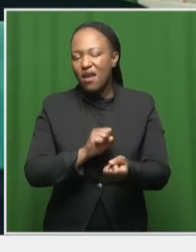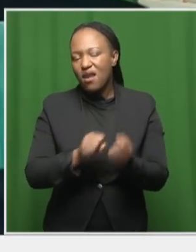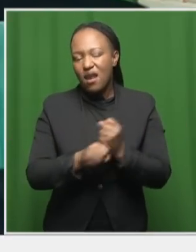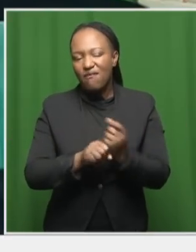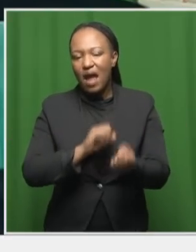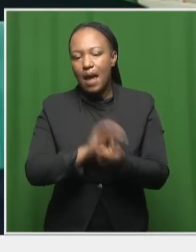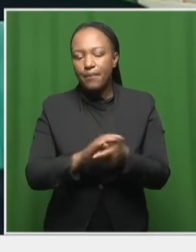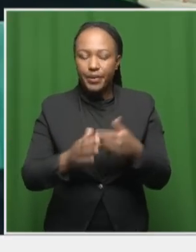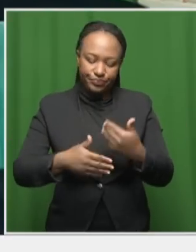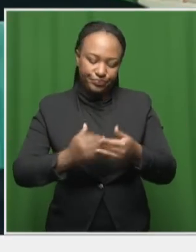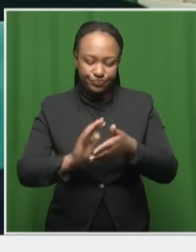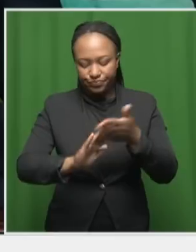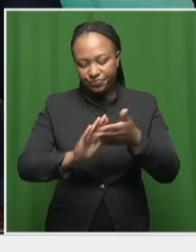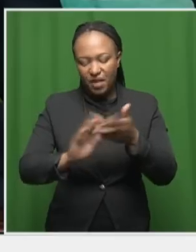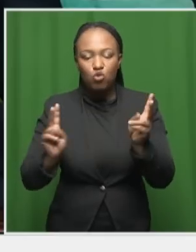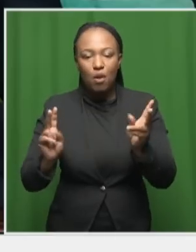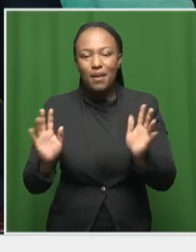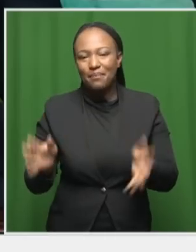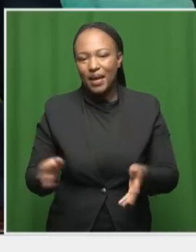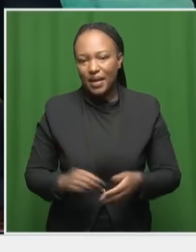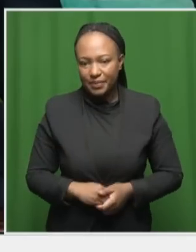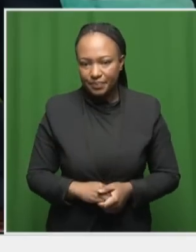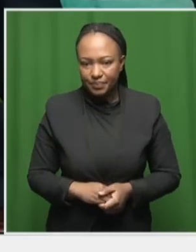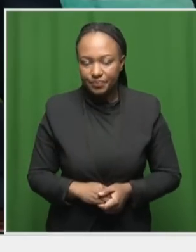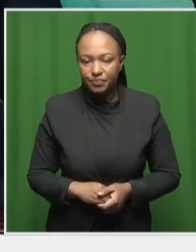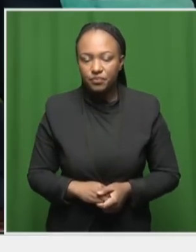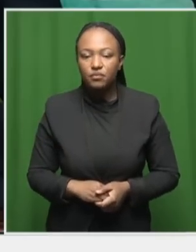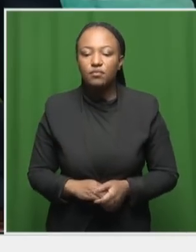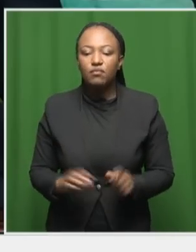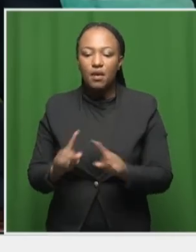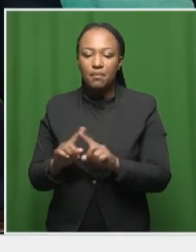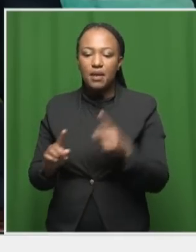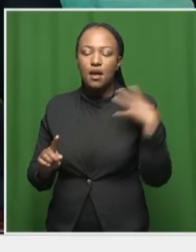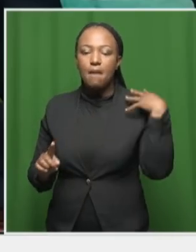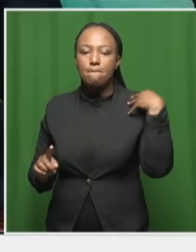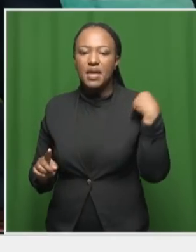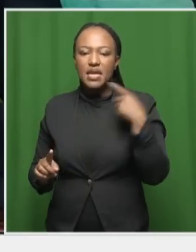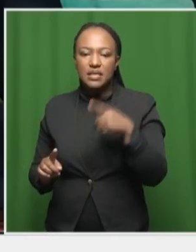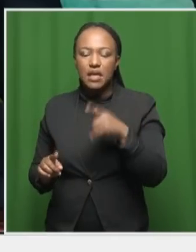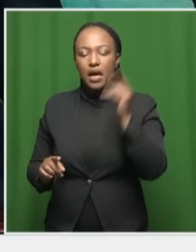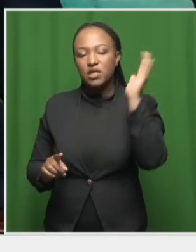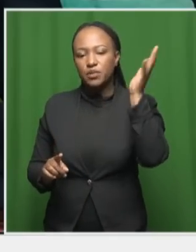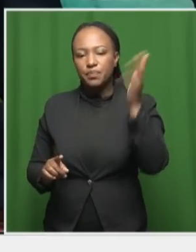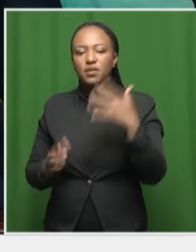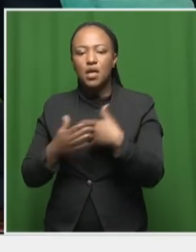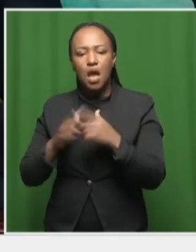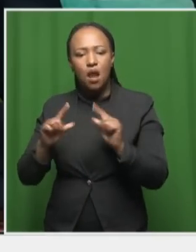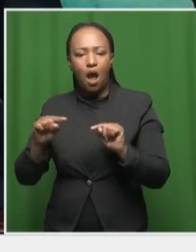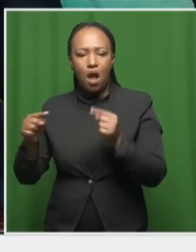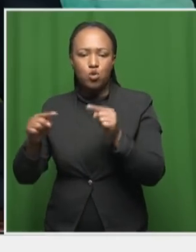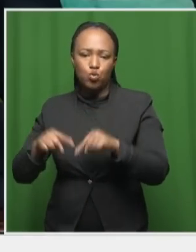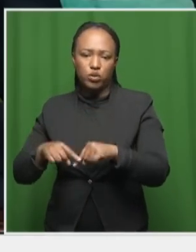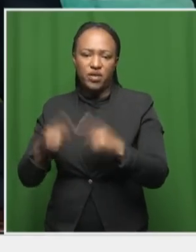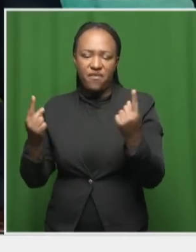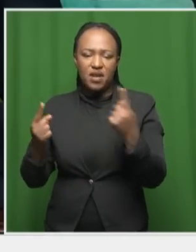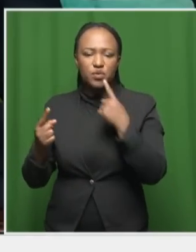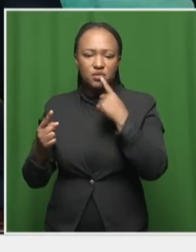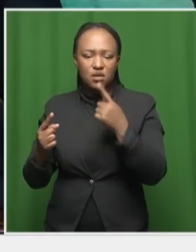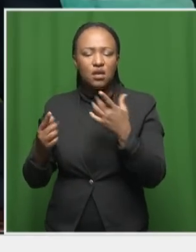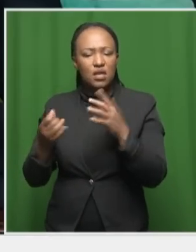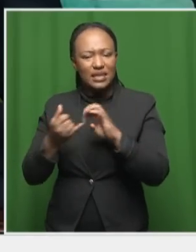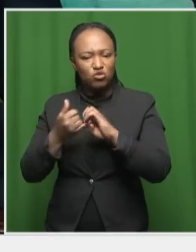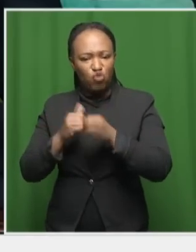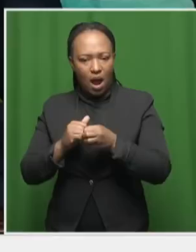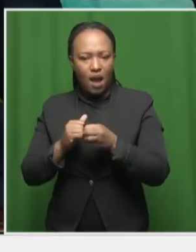existed. Well, I suppose if you listen to the minister's speech, she would argue otherwise. She would argue that, they have tried to make some